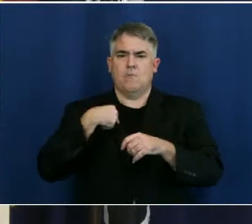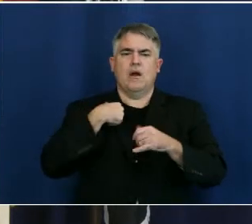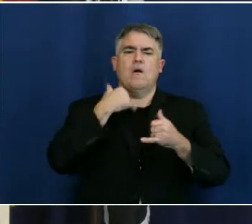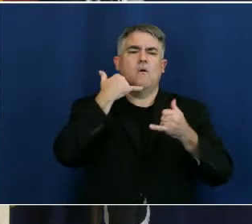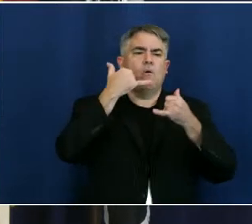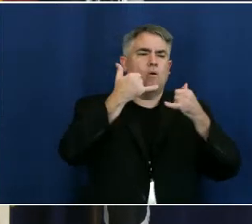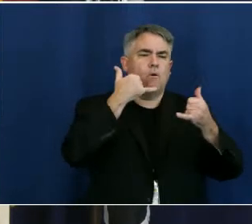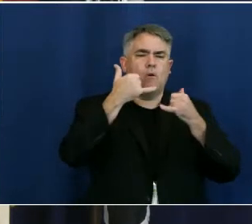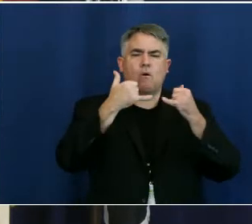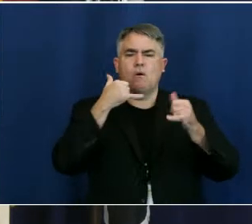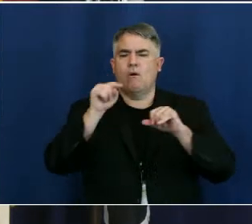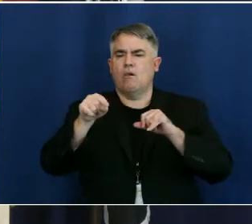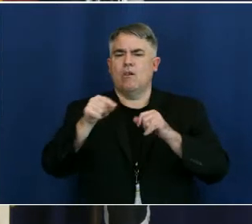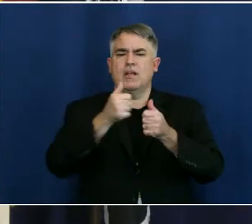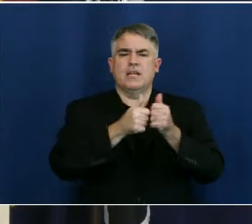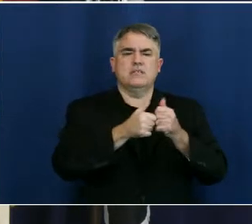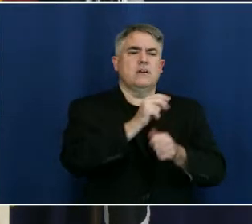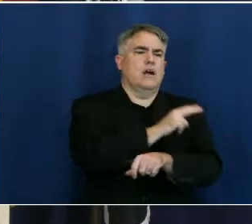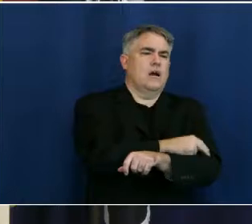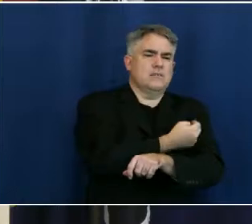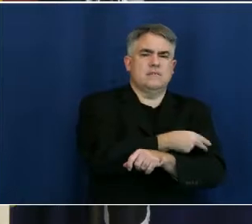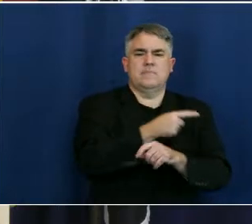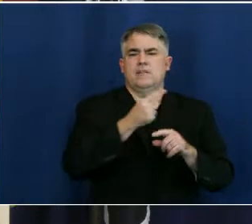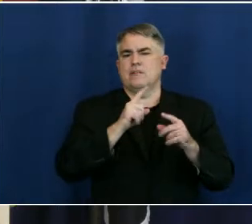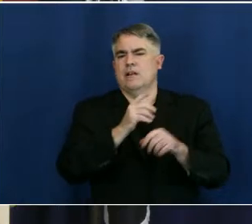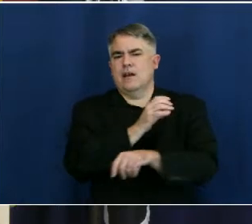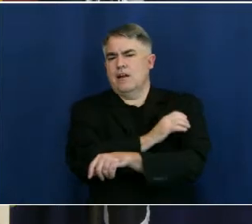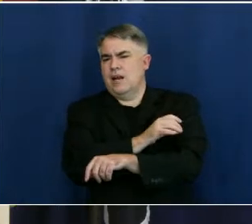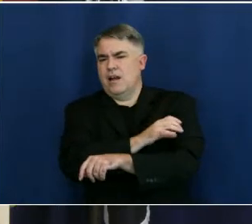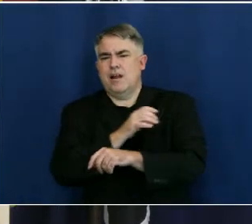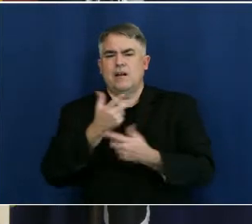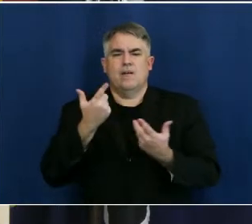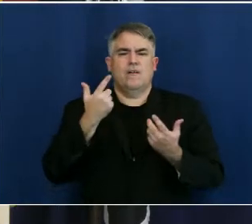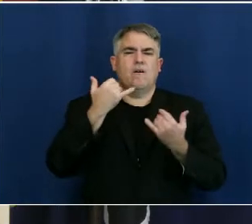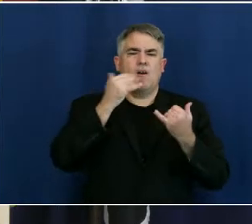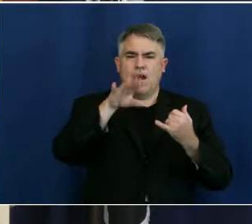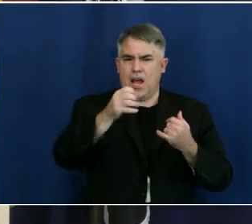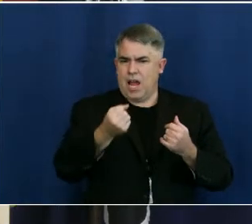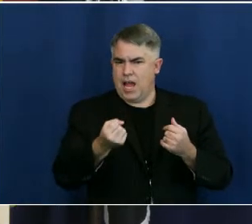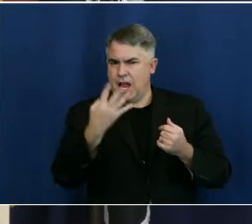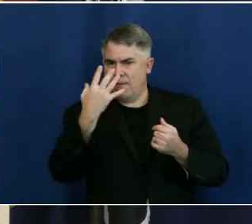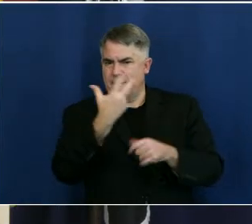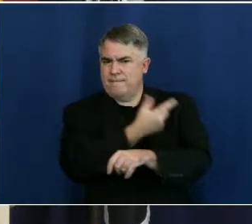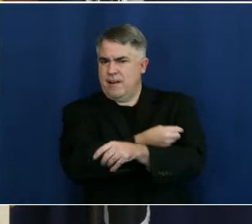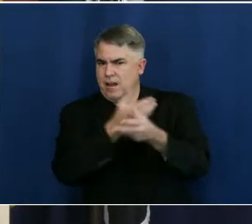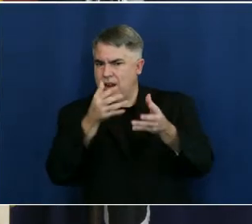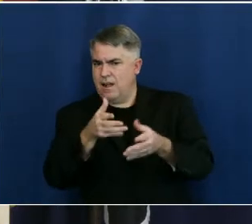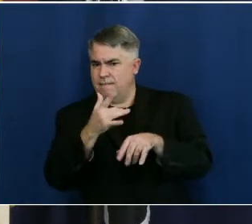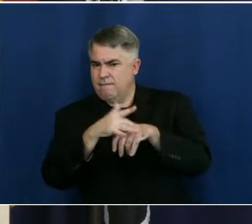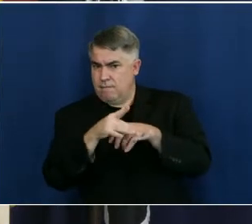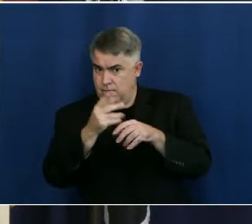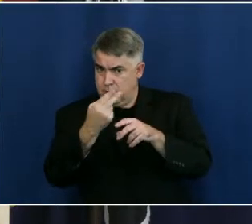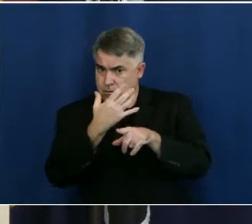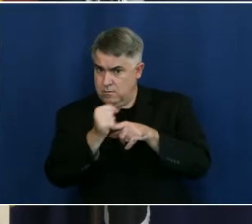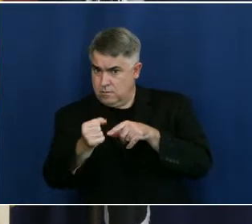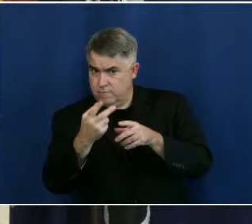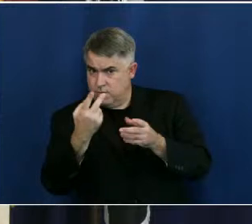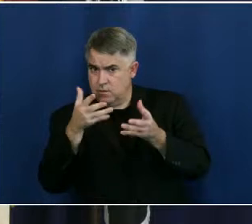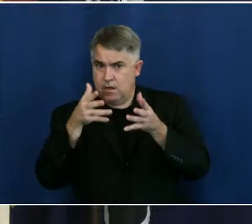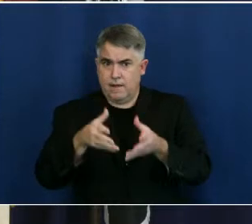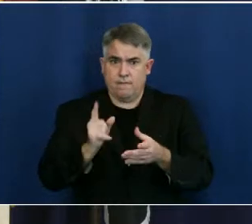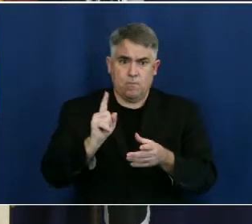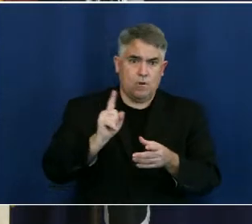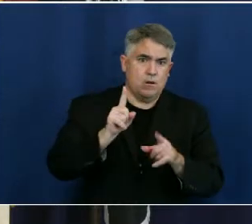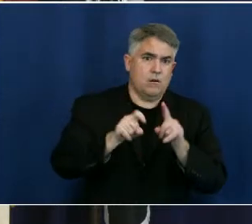to find out what their current status is so that we can better get a handle on decreasing that delta that